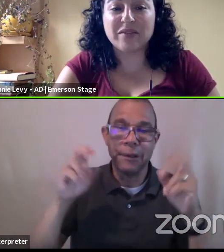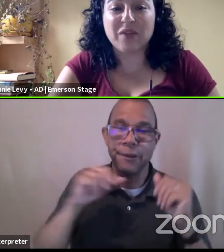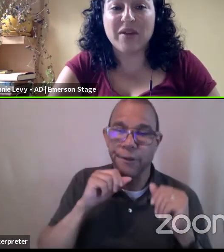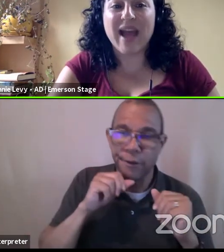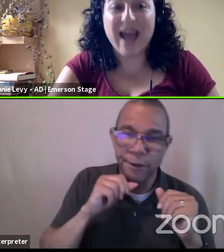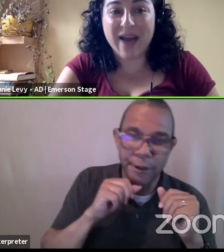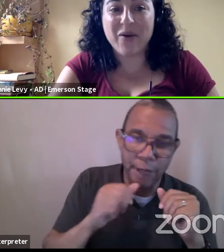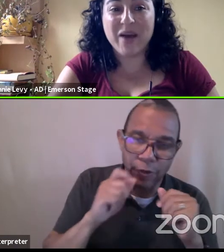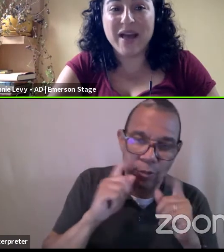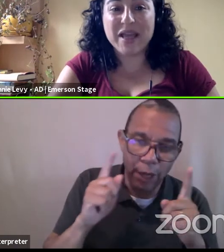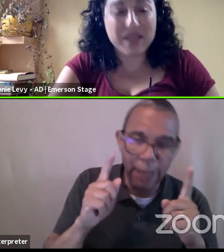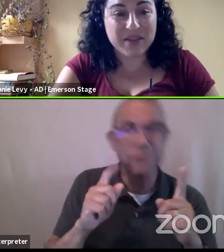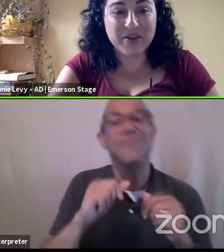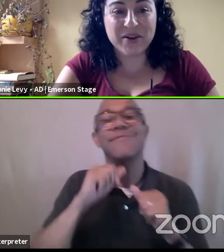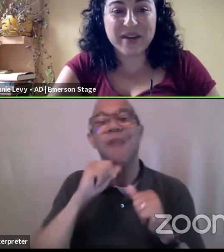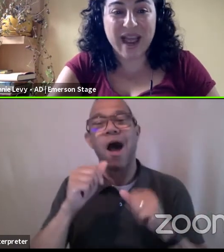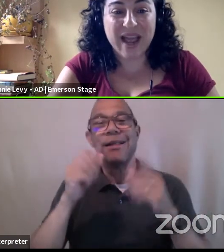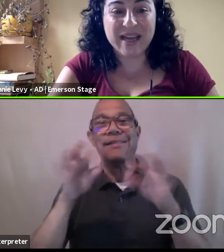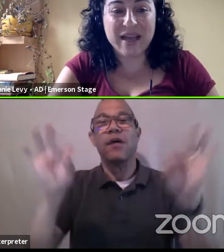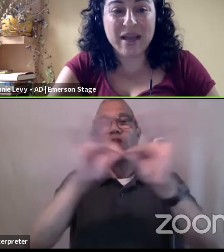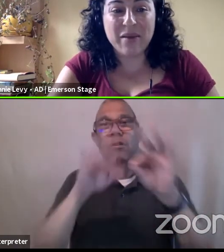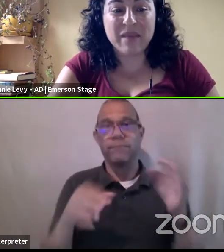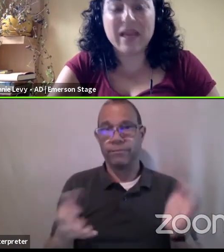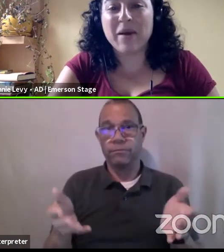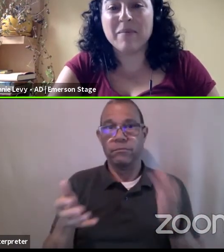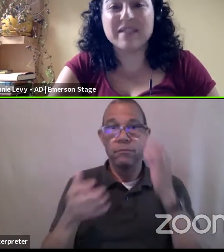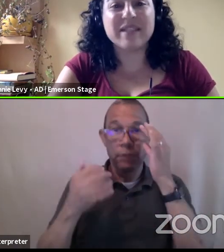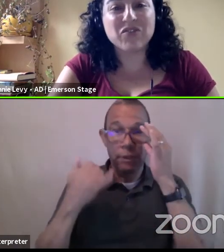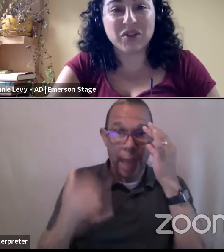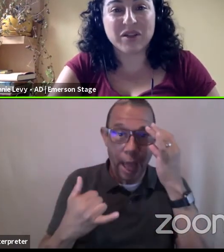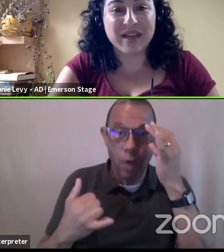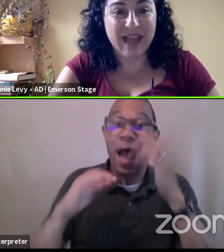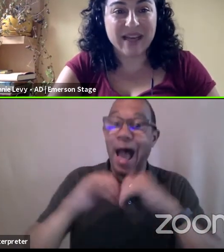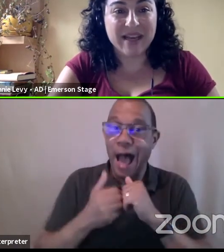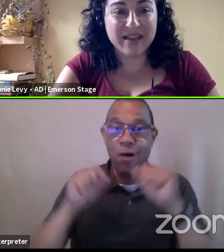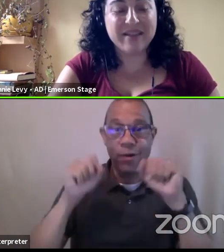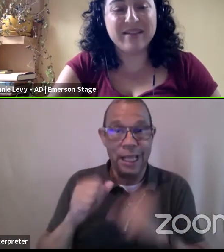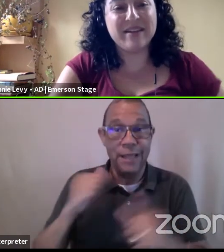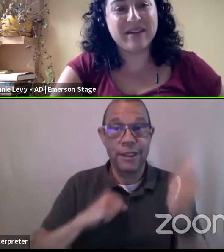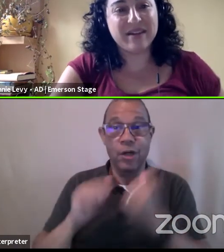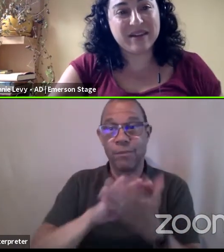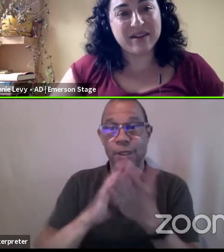thoughts on how theater can become essential again?